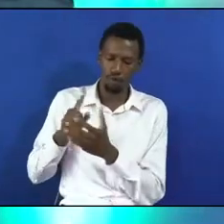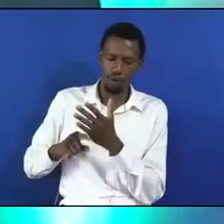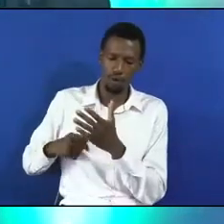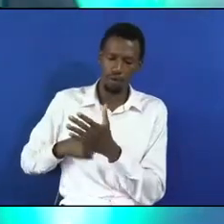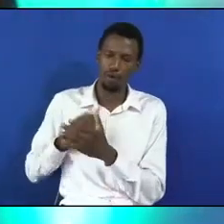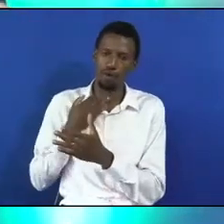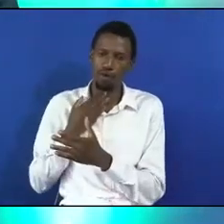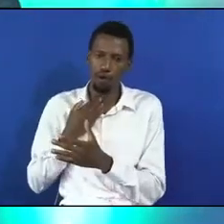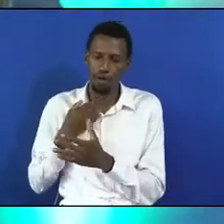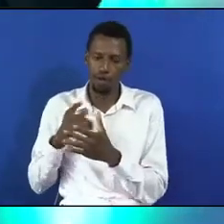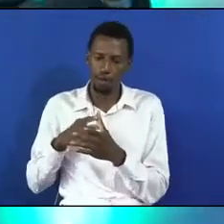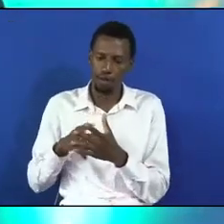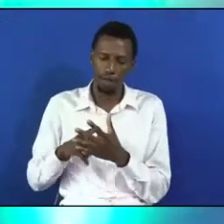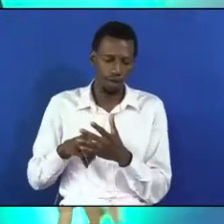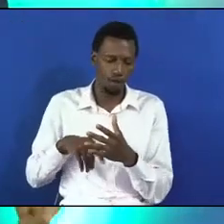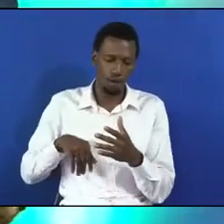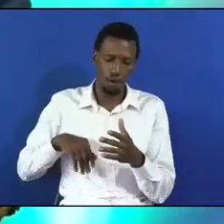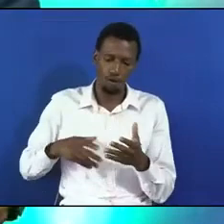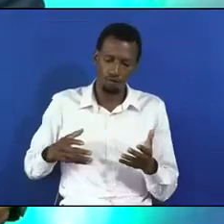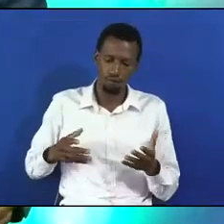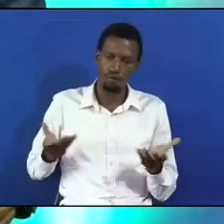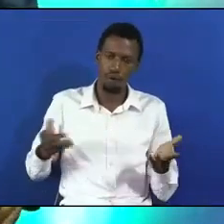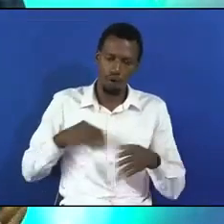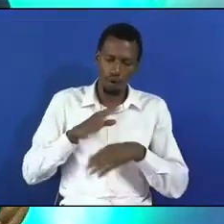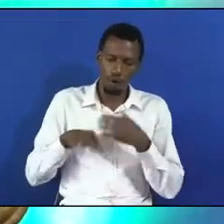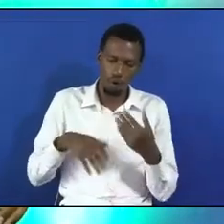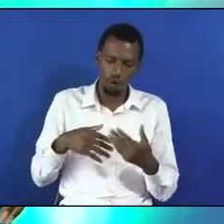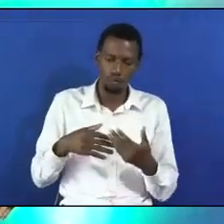all get along just fine.